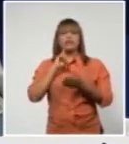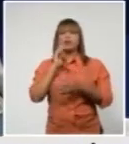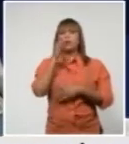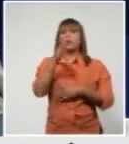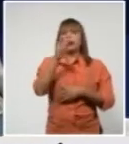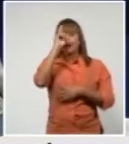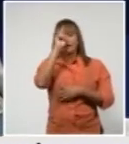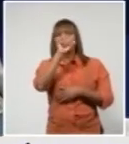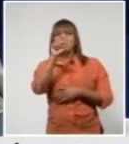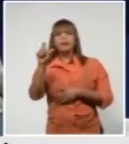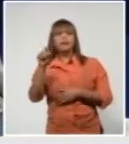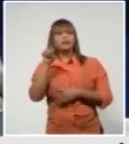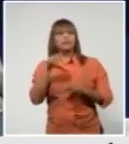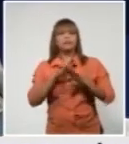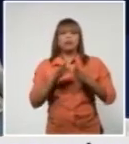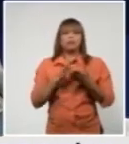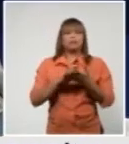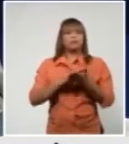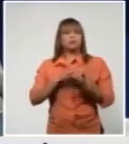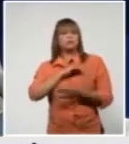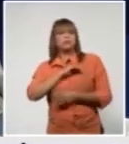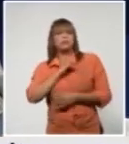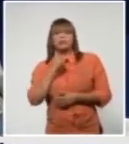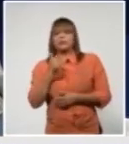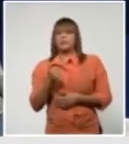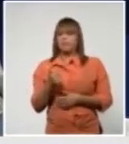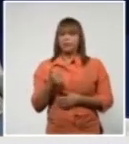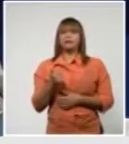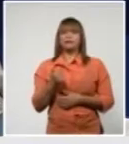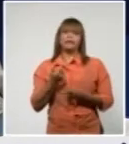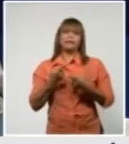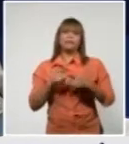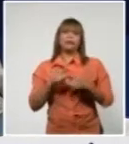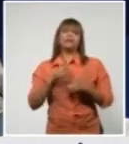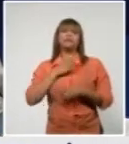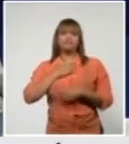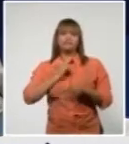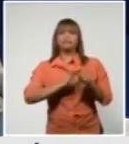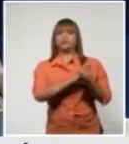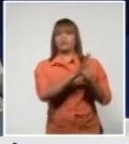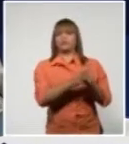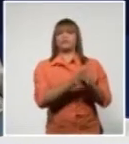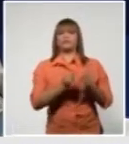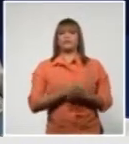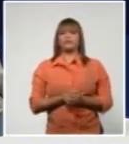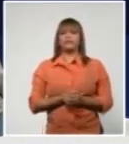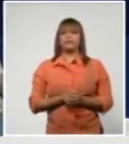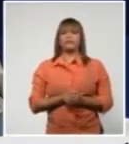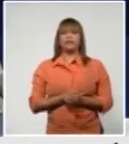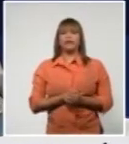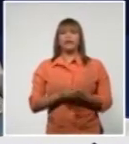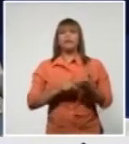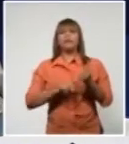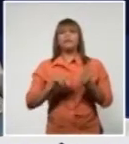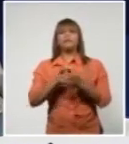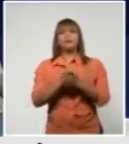317, Ciego de Avila 1080, Camagüey